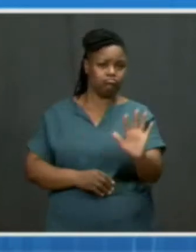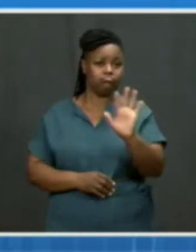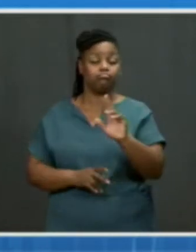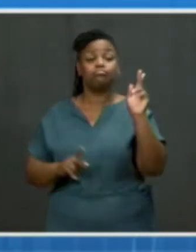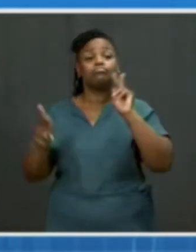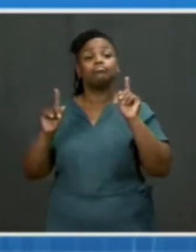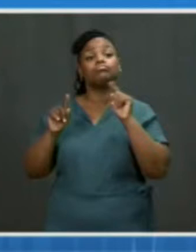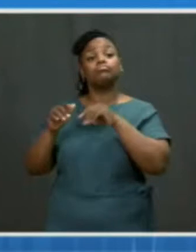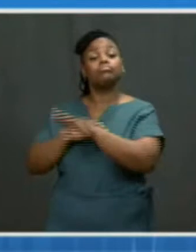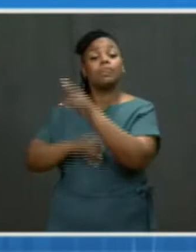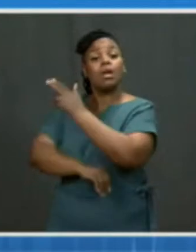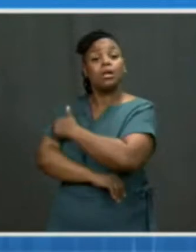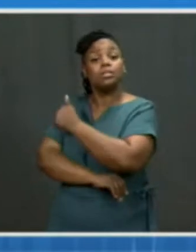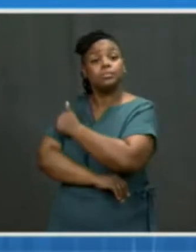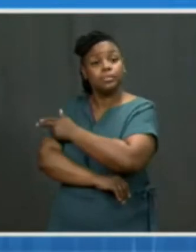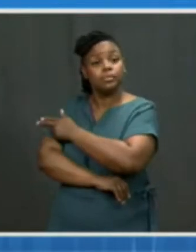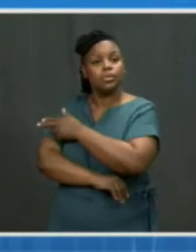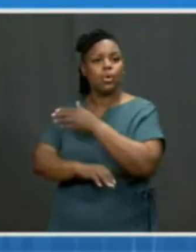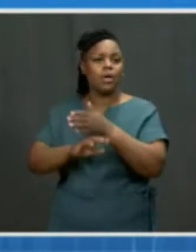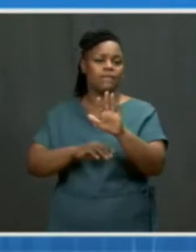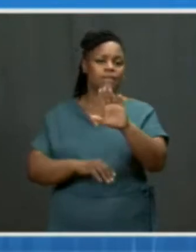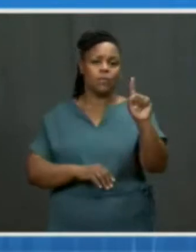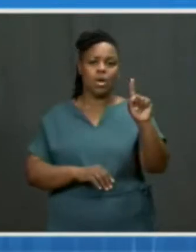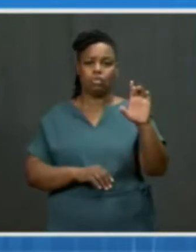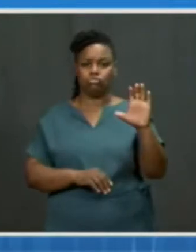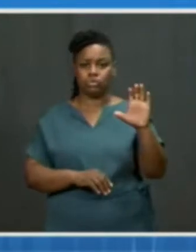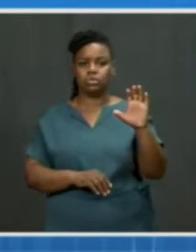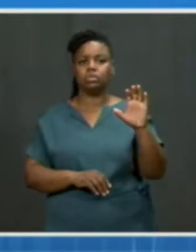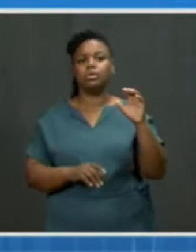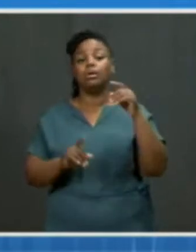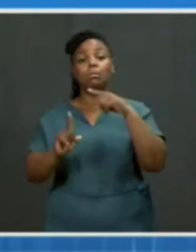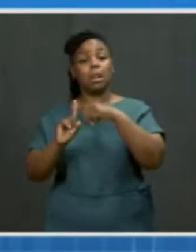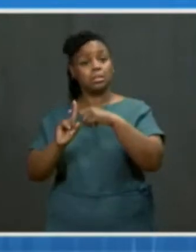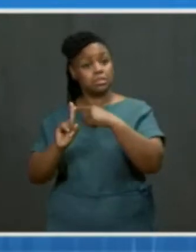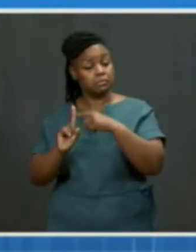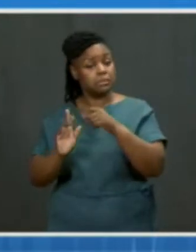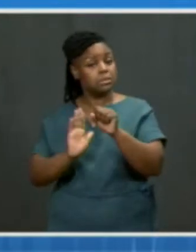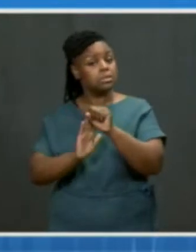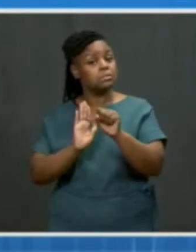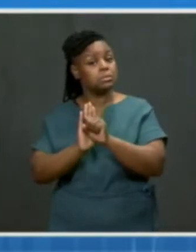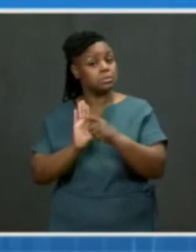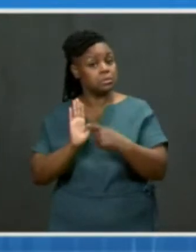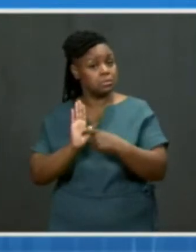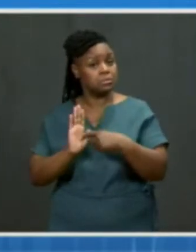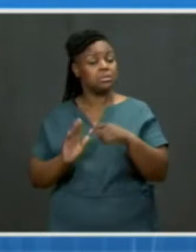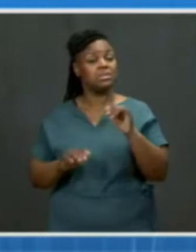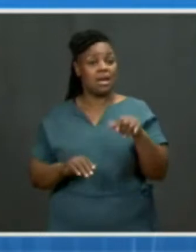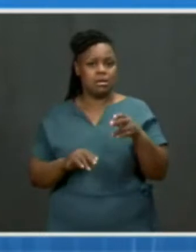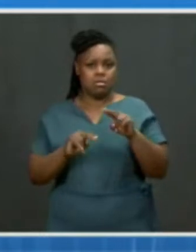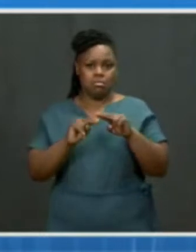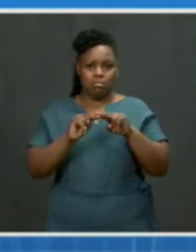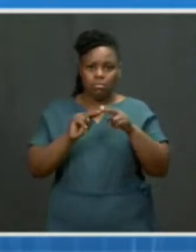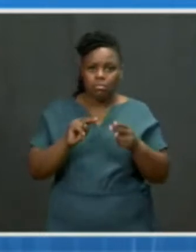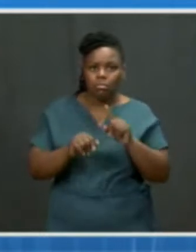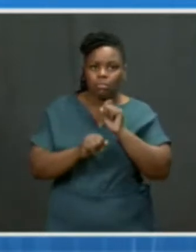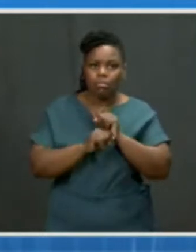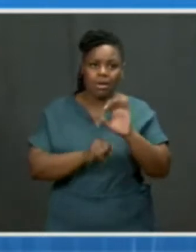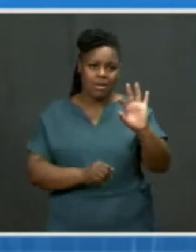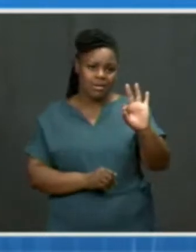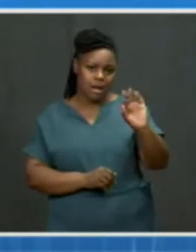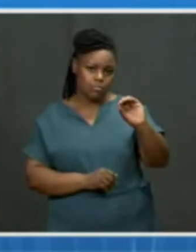over 5,100. Again, a positive sign with a decrease of about 9% from the previous 7-day